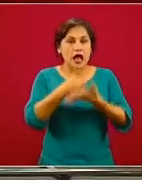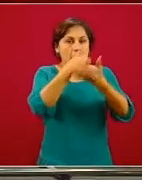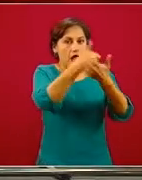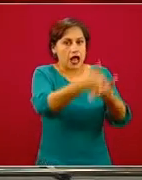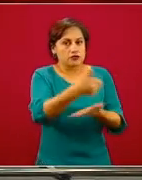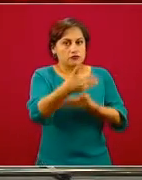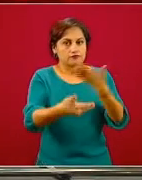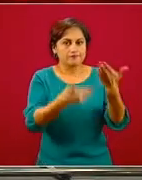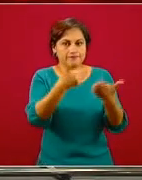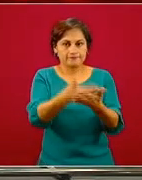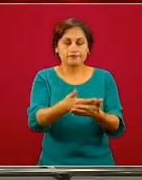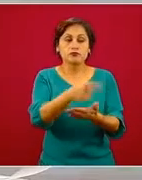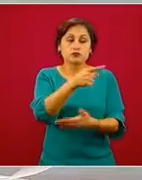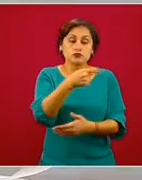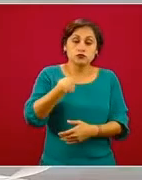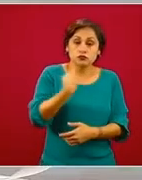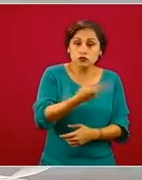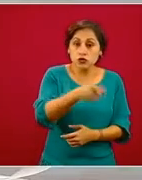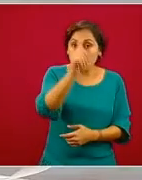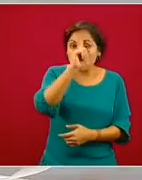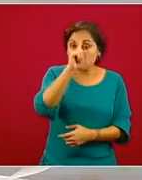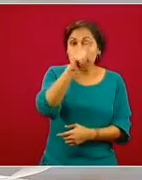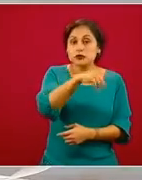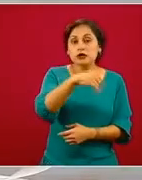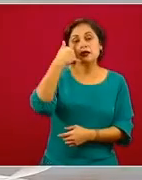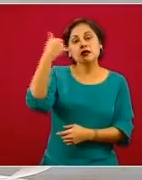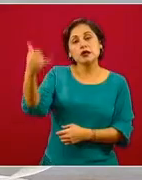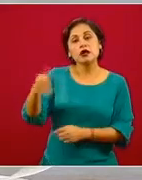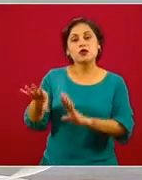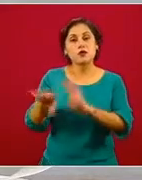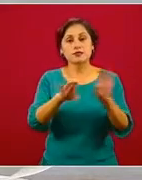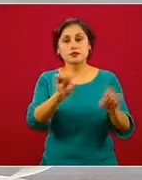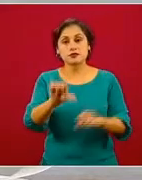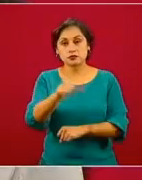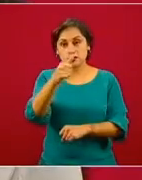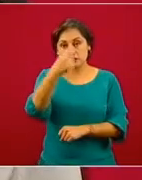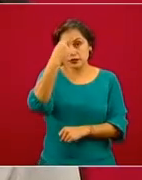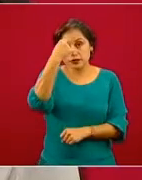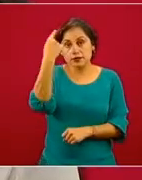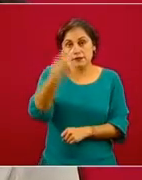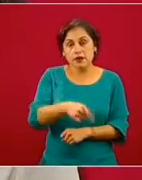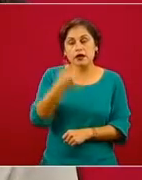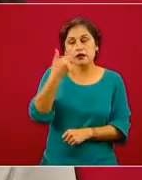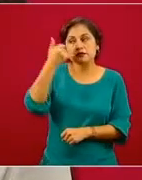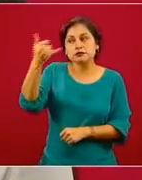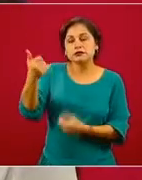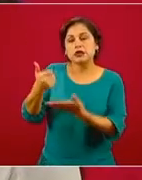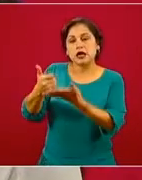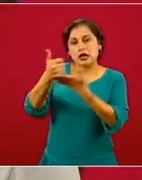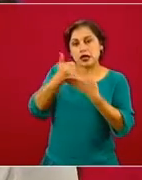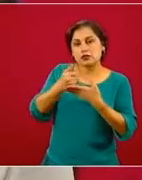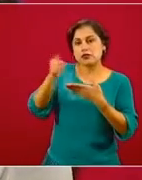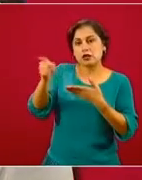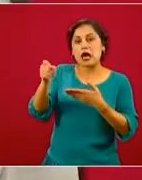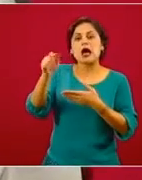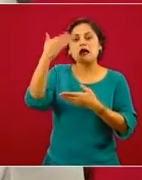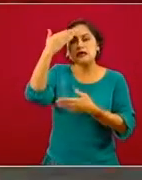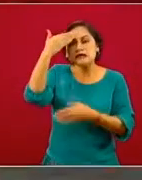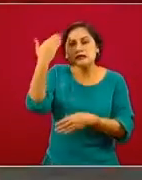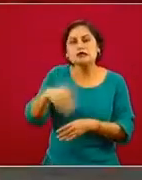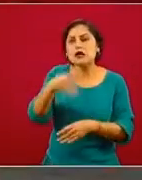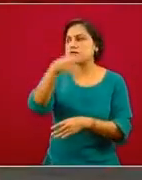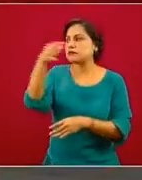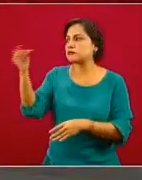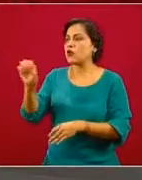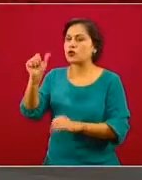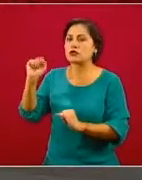guidelines, you can also have access to a directory of all the different numbers of these organizations